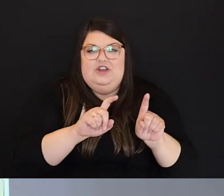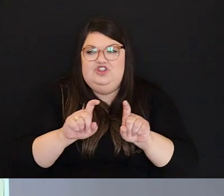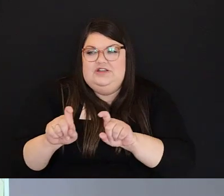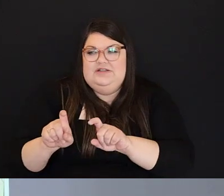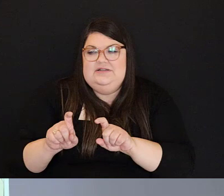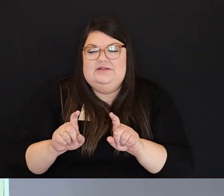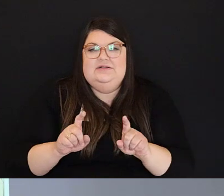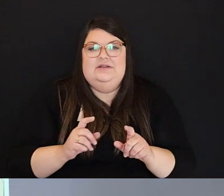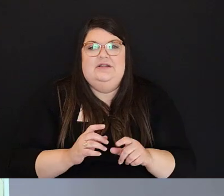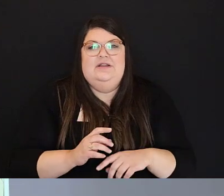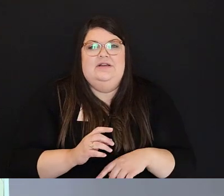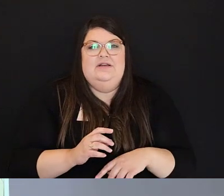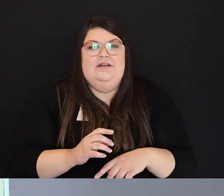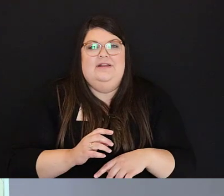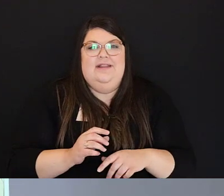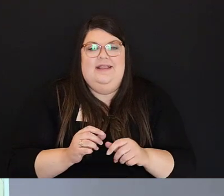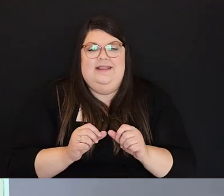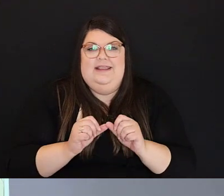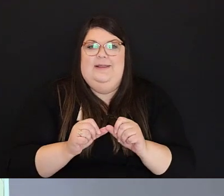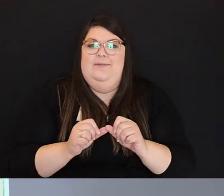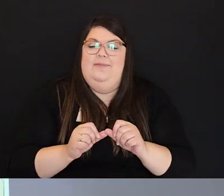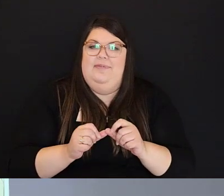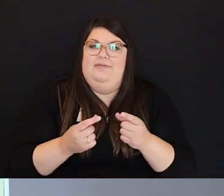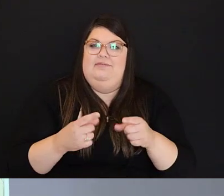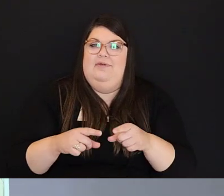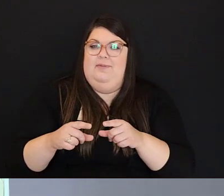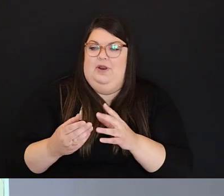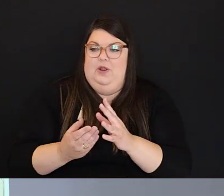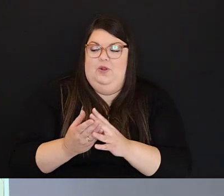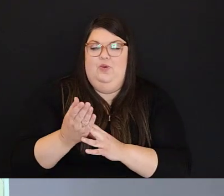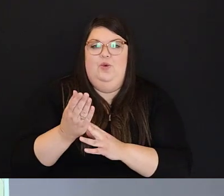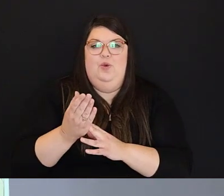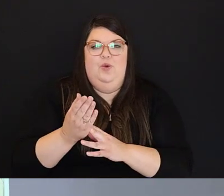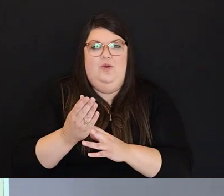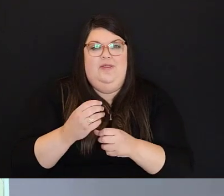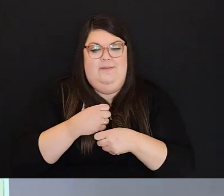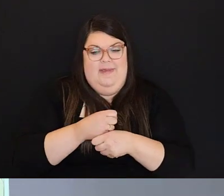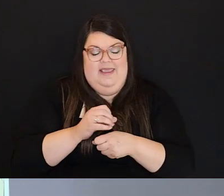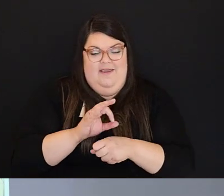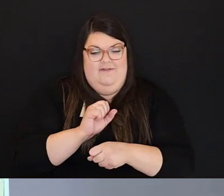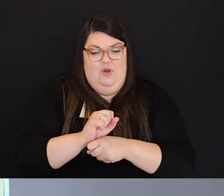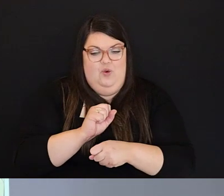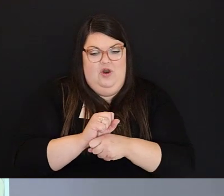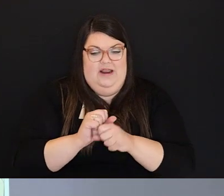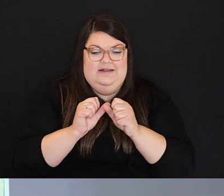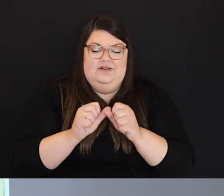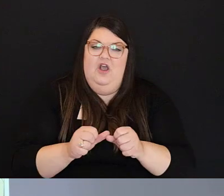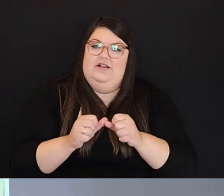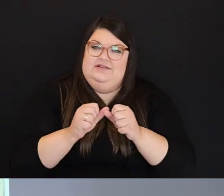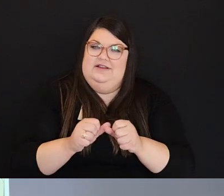keep coming up through the making of the work, and I think that's what you see. It's this constant conversation